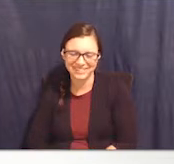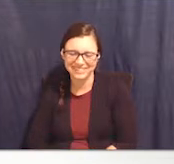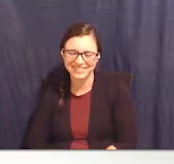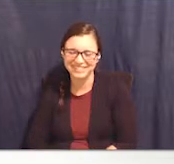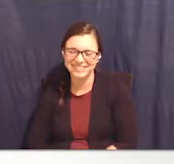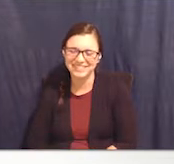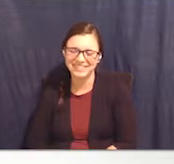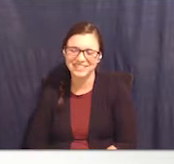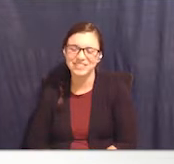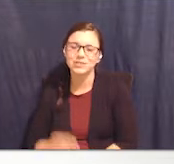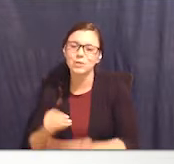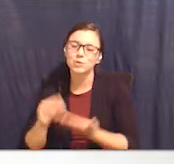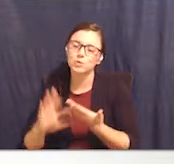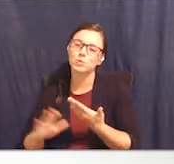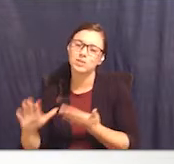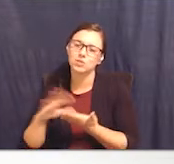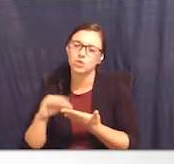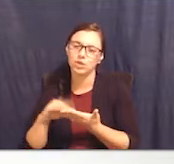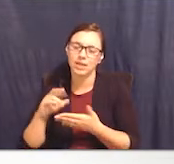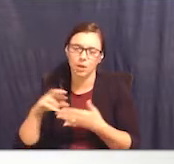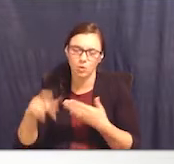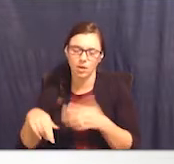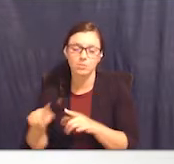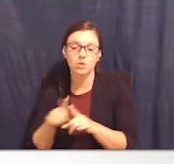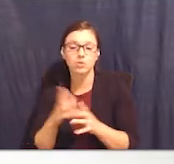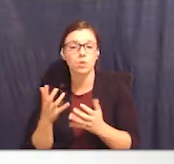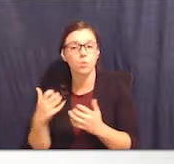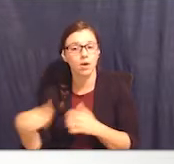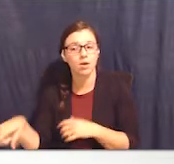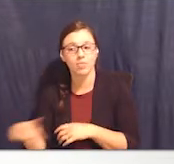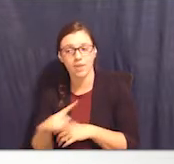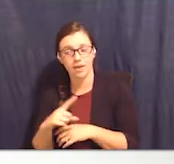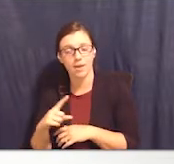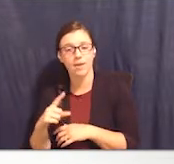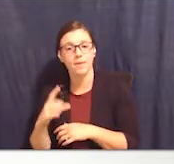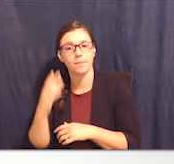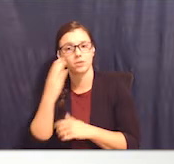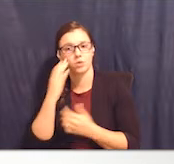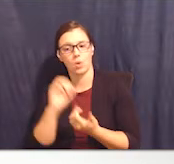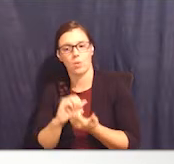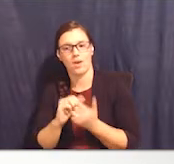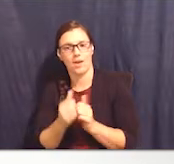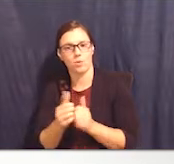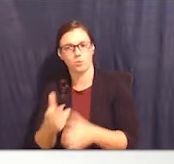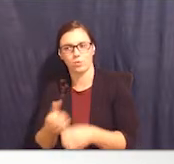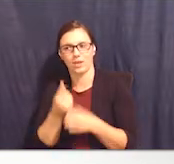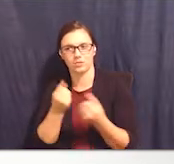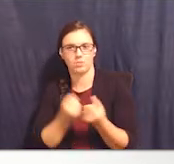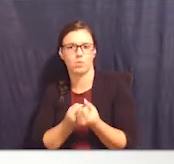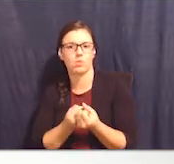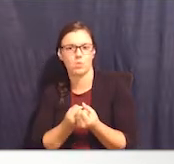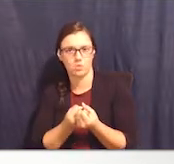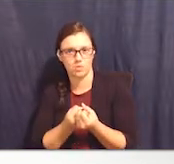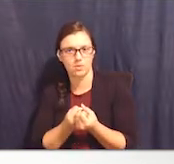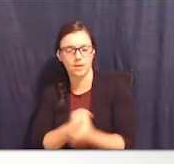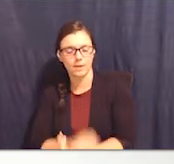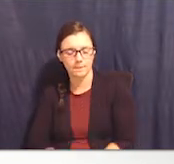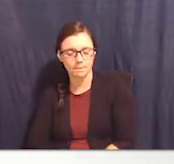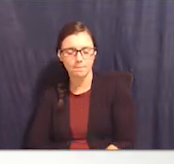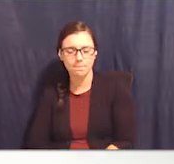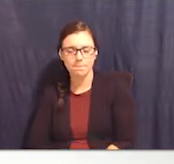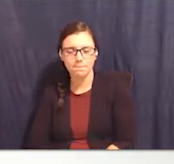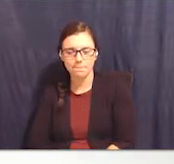big school? Do I want a small school? Do I want a private school? Do I want a school that has a religious background to it? What kind